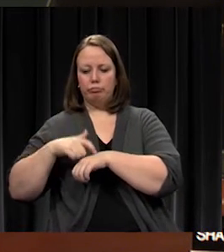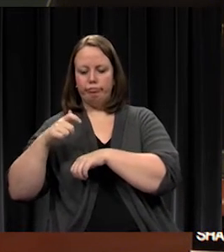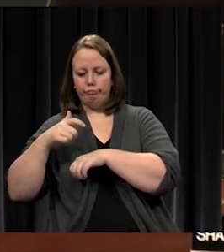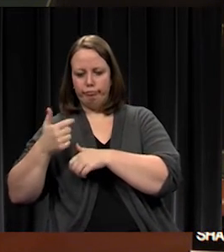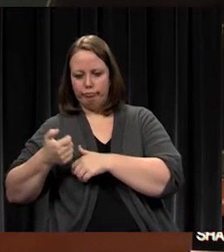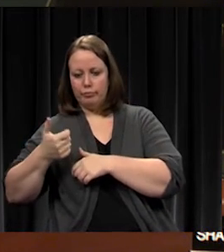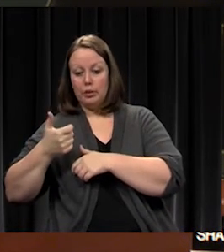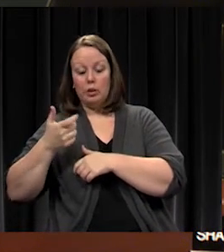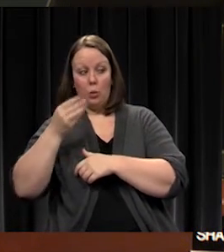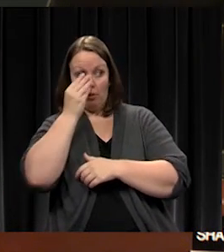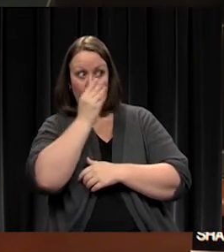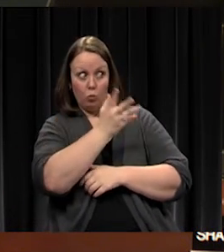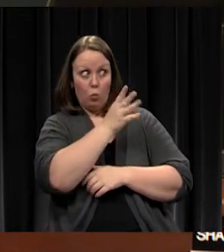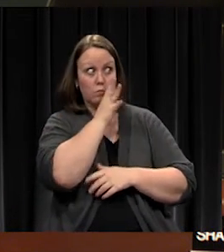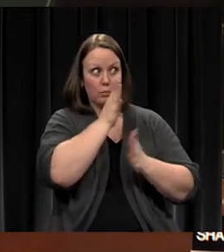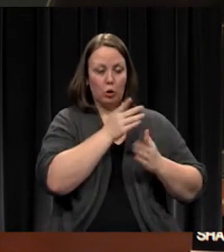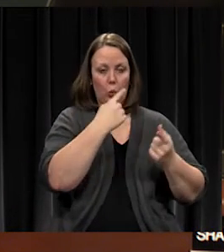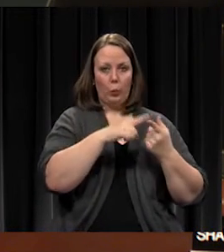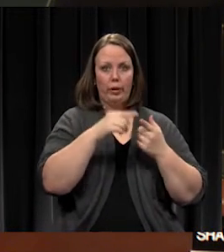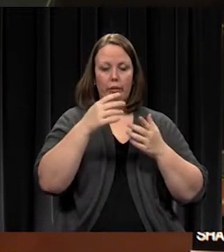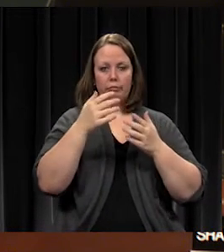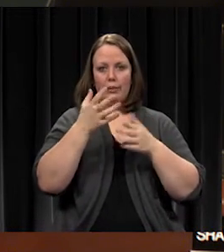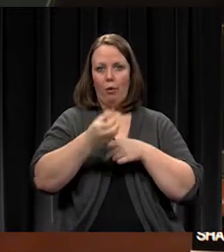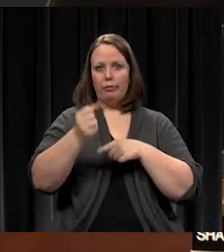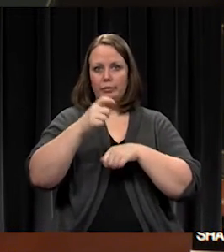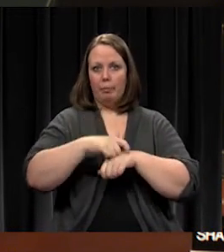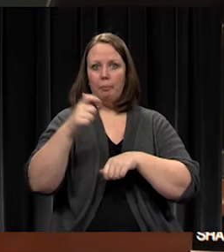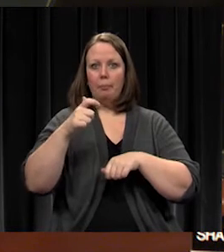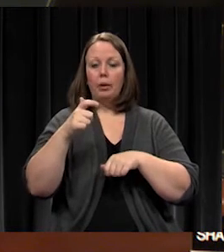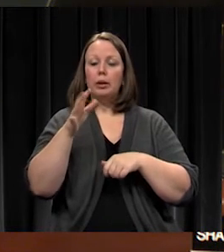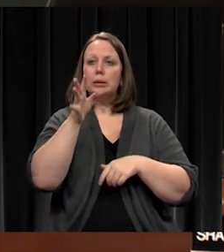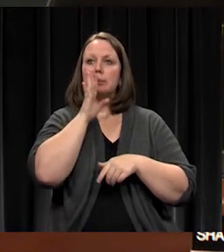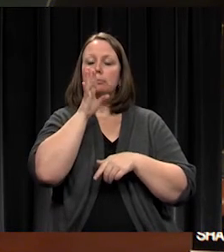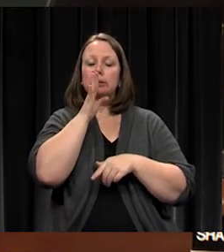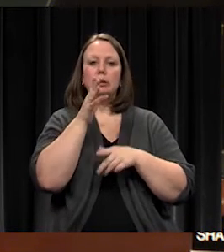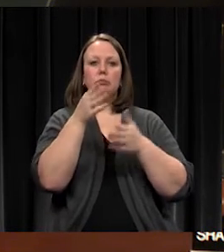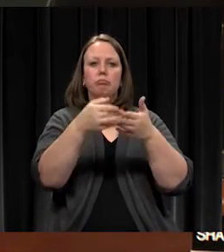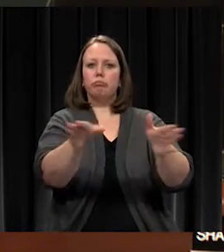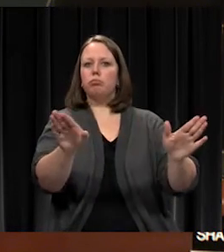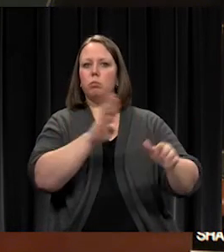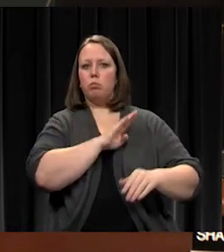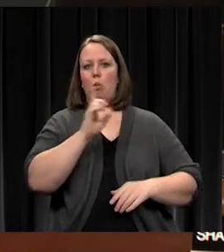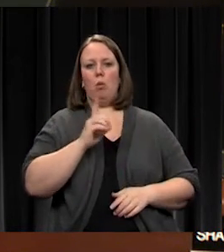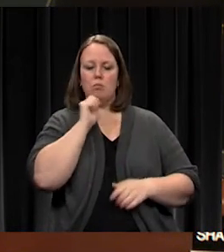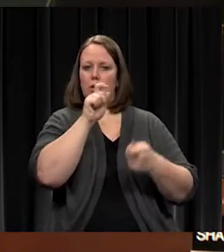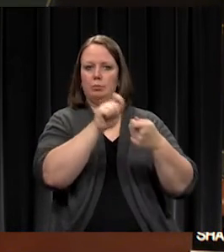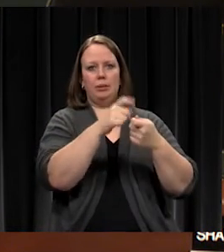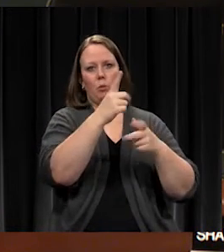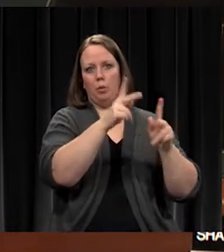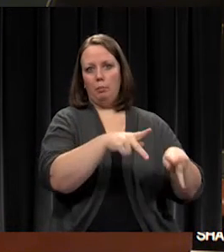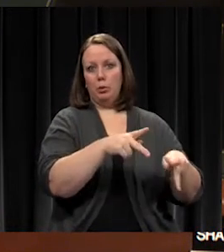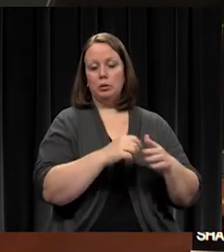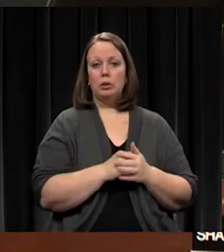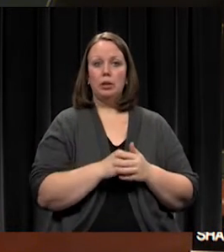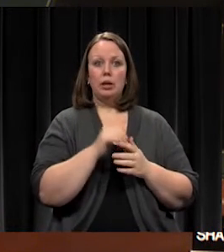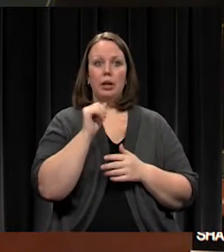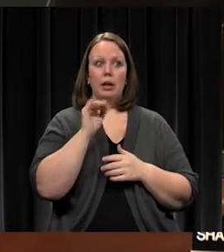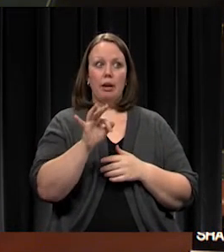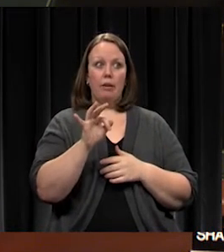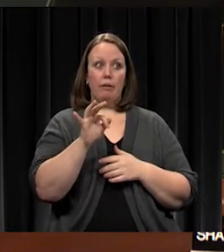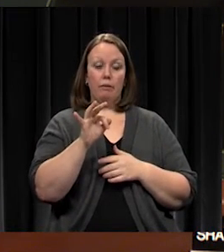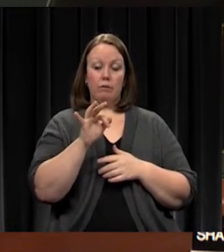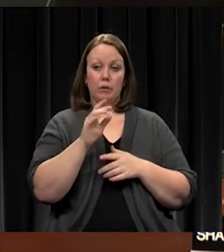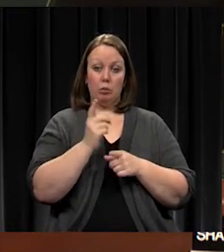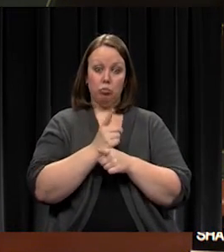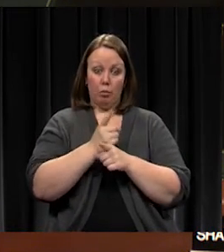has expired. Please direct your comments to the entire board. If a response is appropriate, the president will respond or refer to another individual.